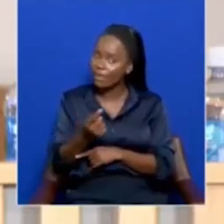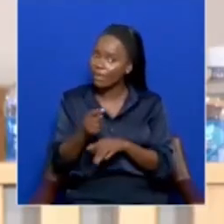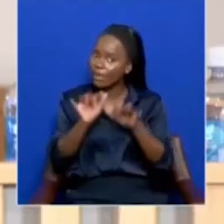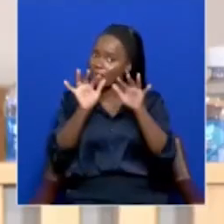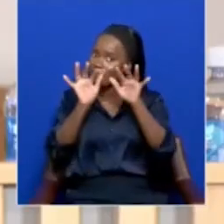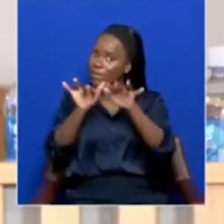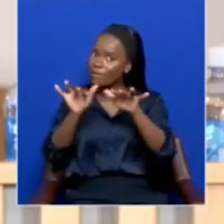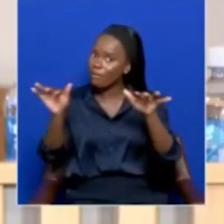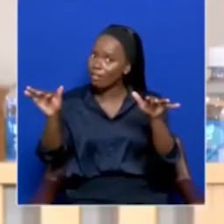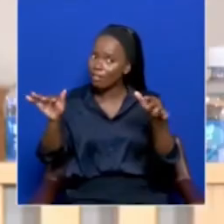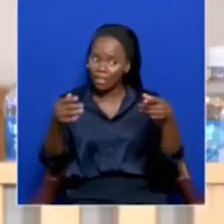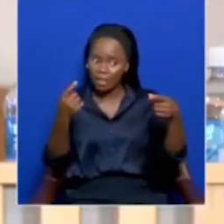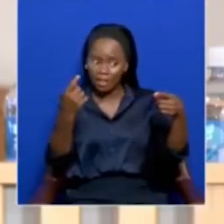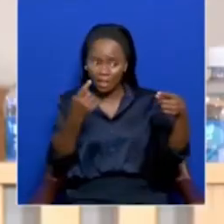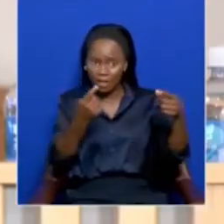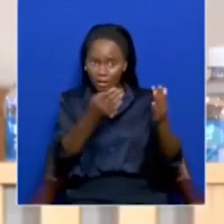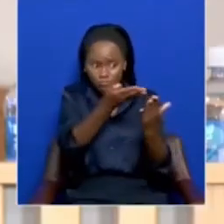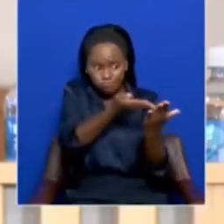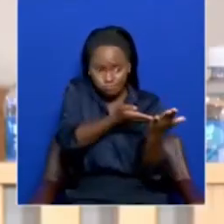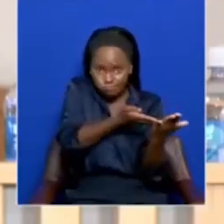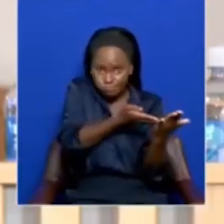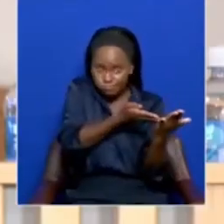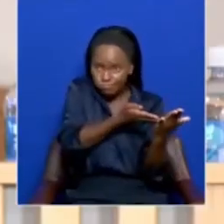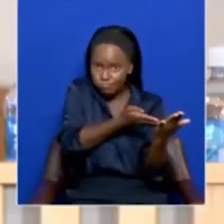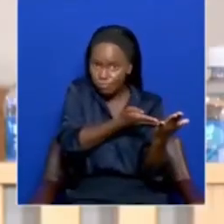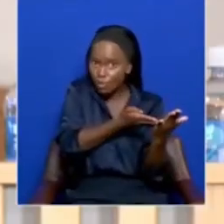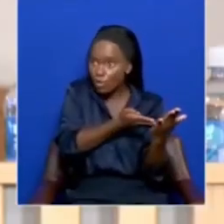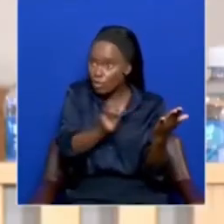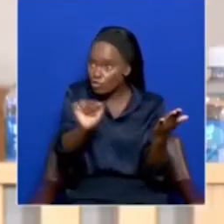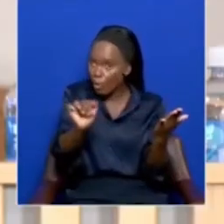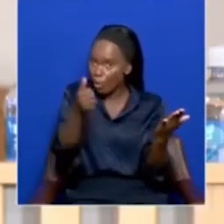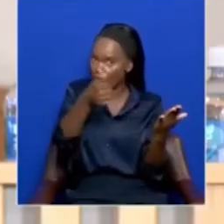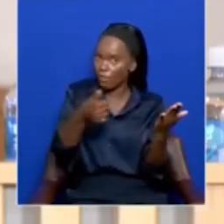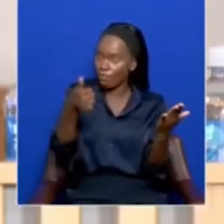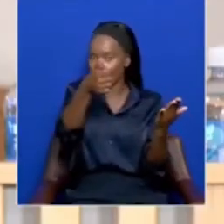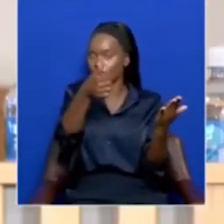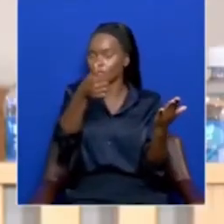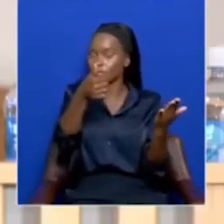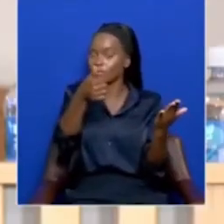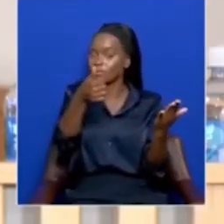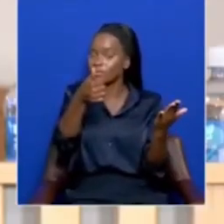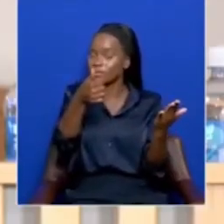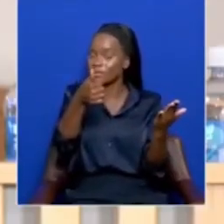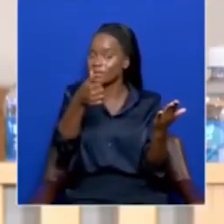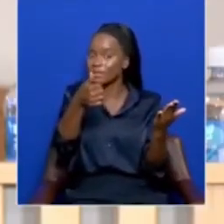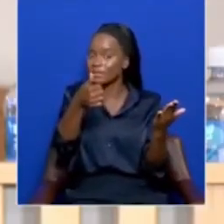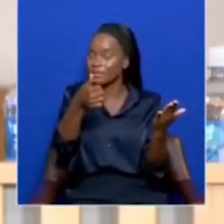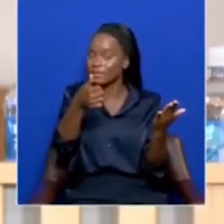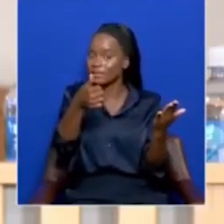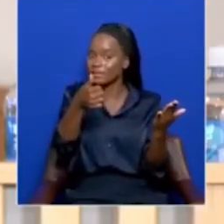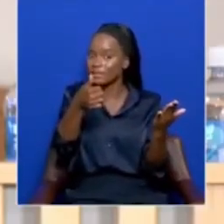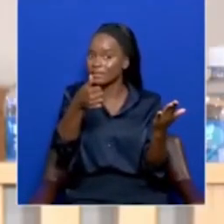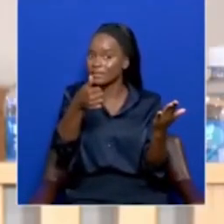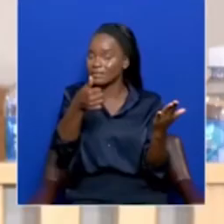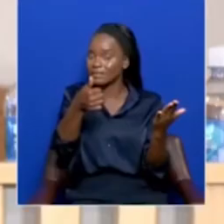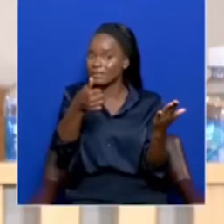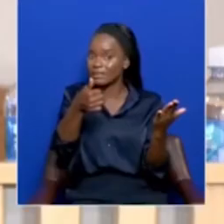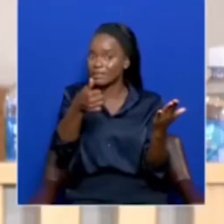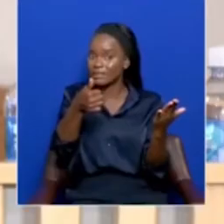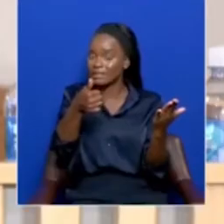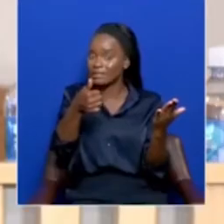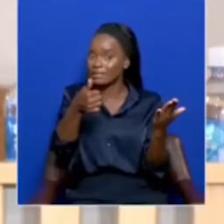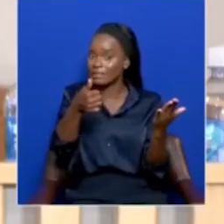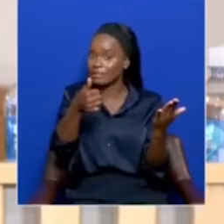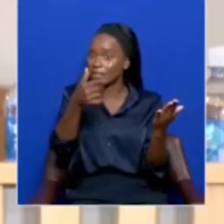call your commanders and who you say were a part of the